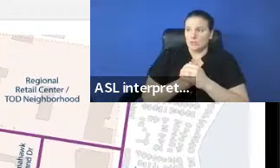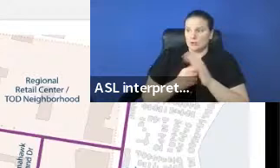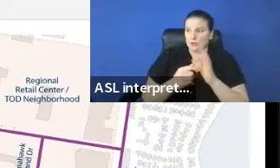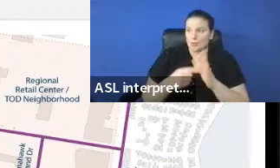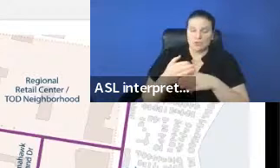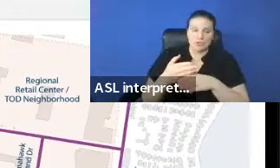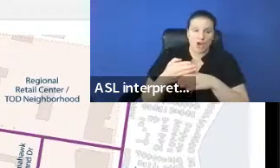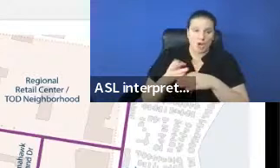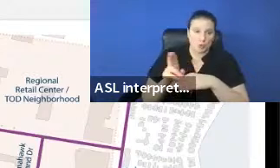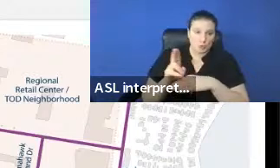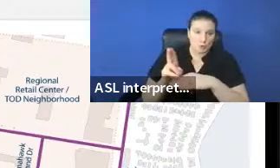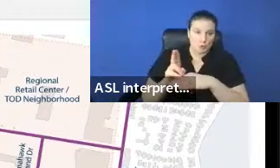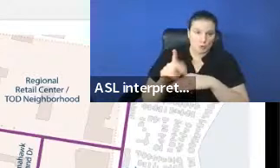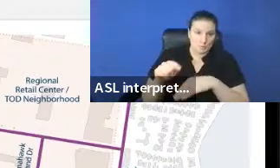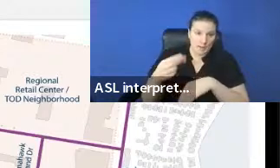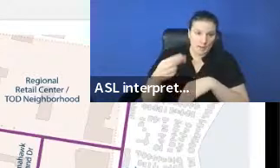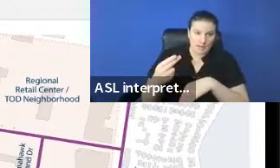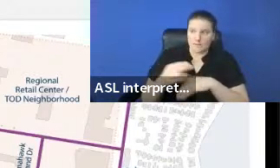path.